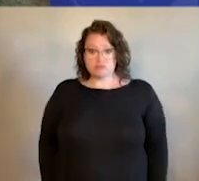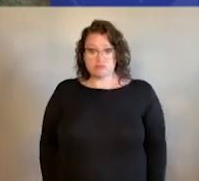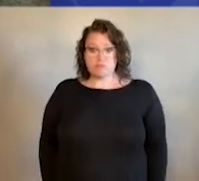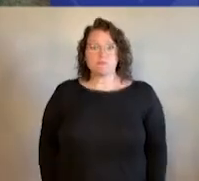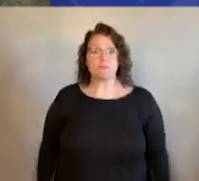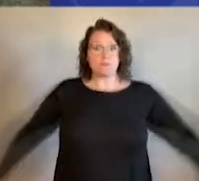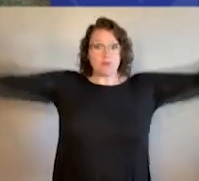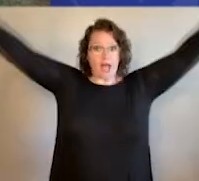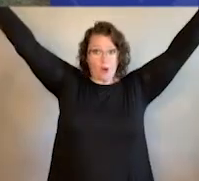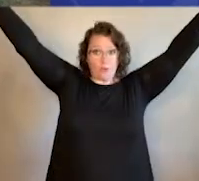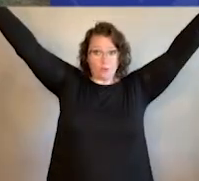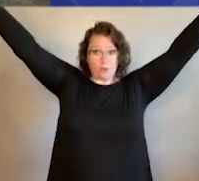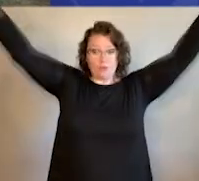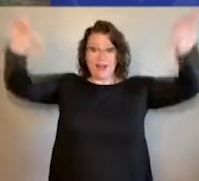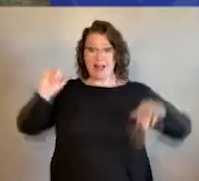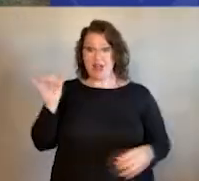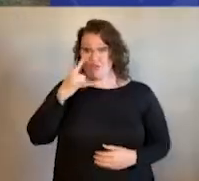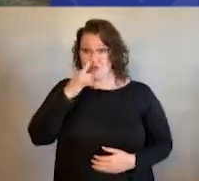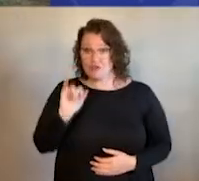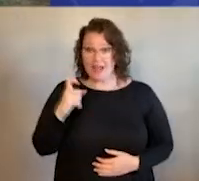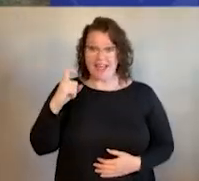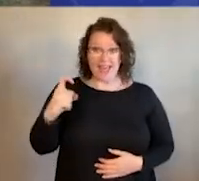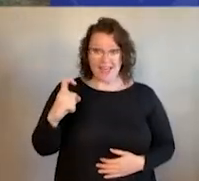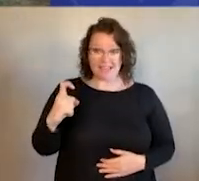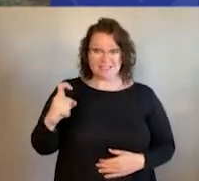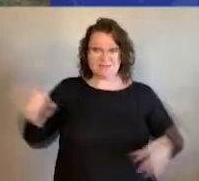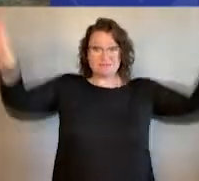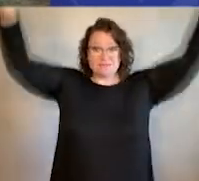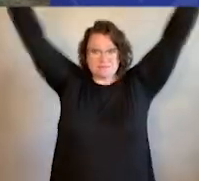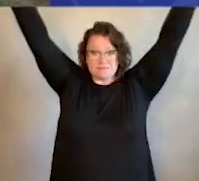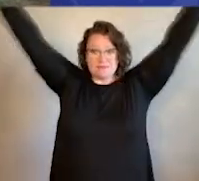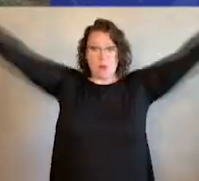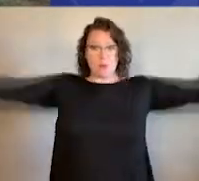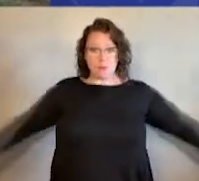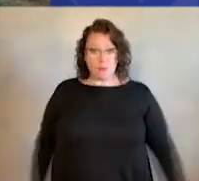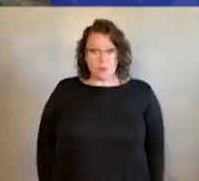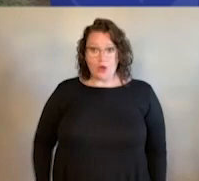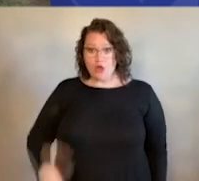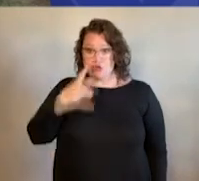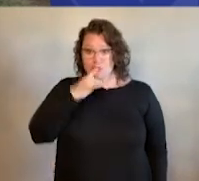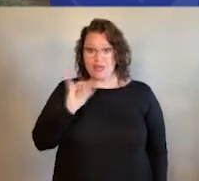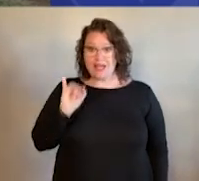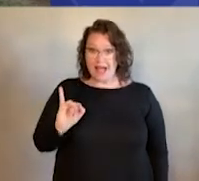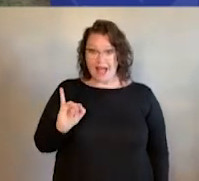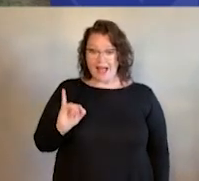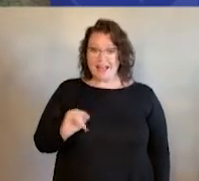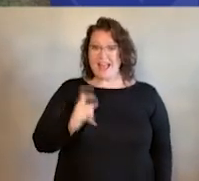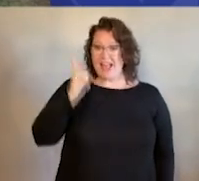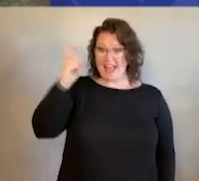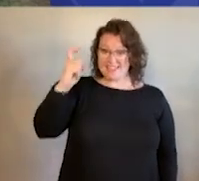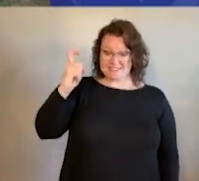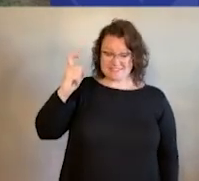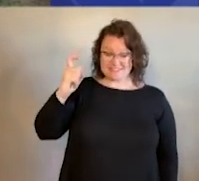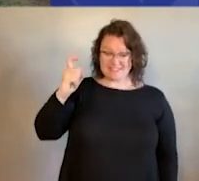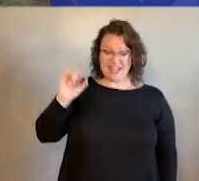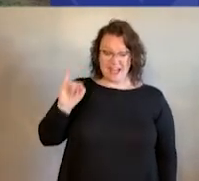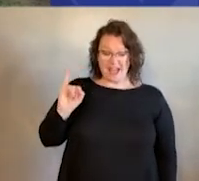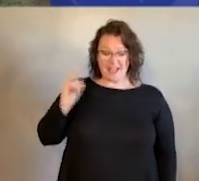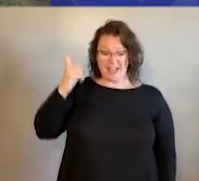We're going to jump out like the letter X, come back like the letter I. So we're going to go X and then